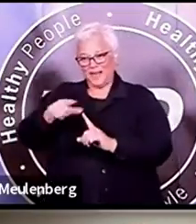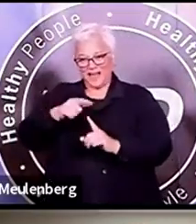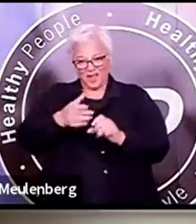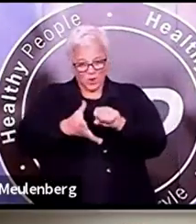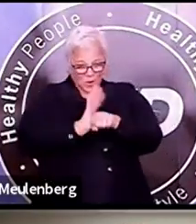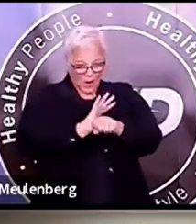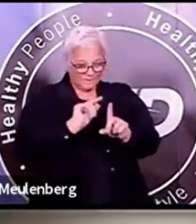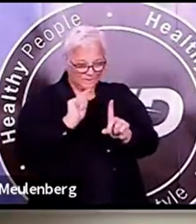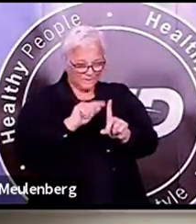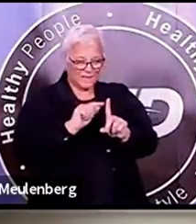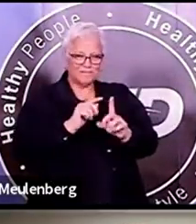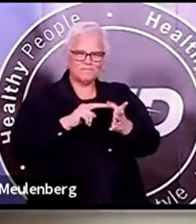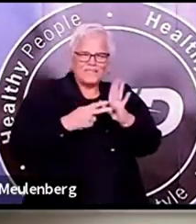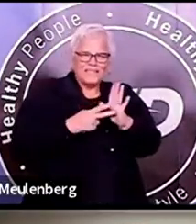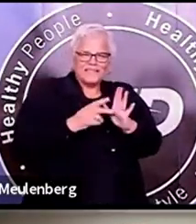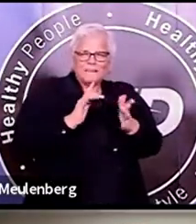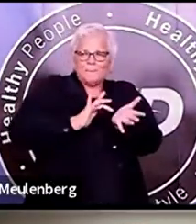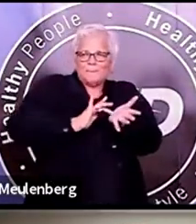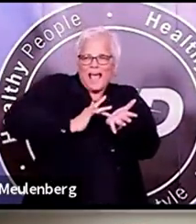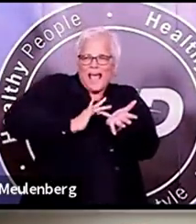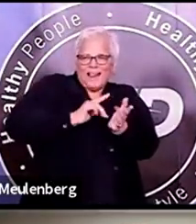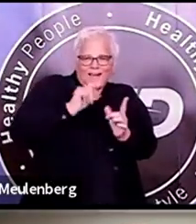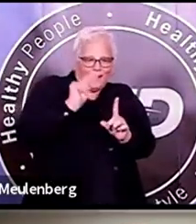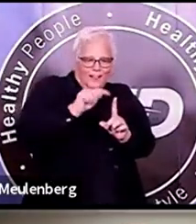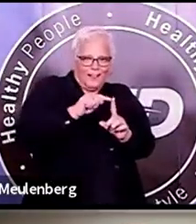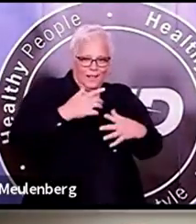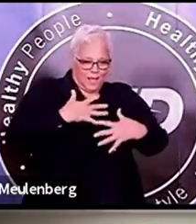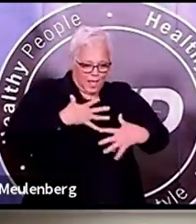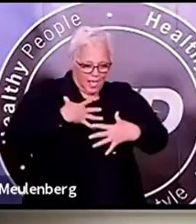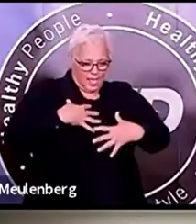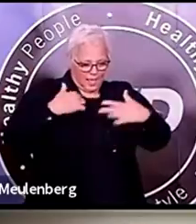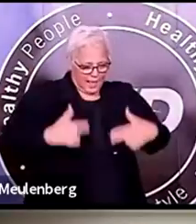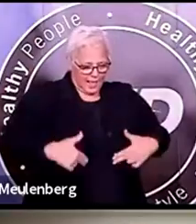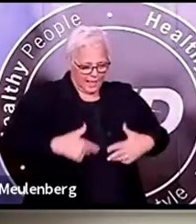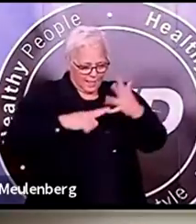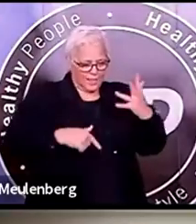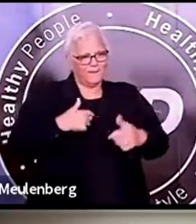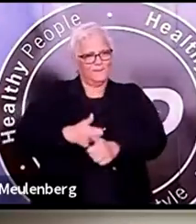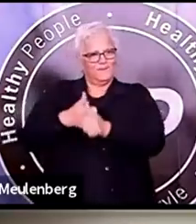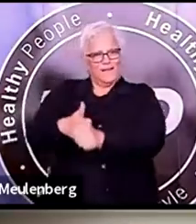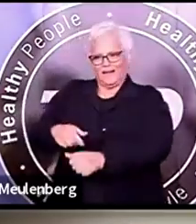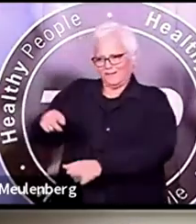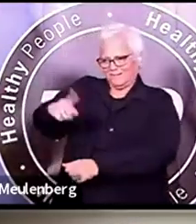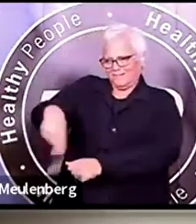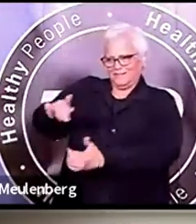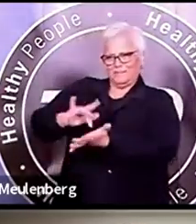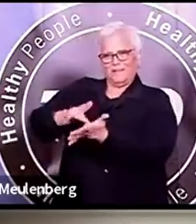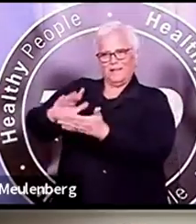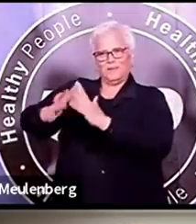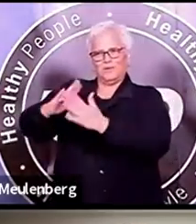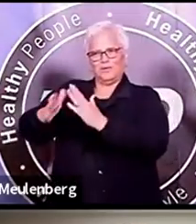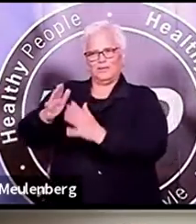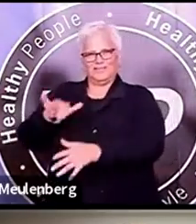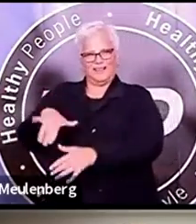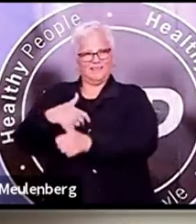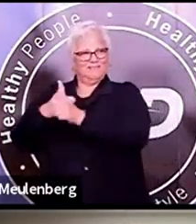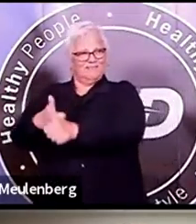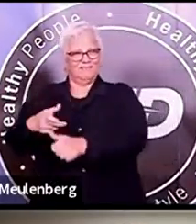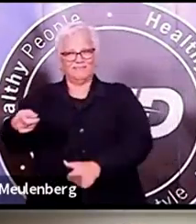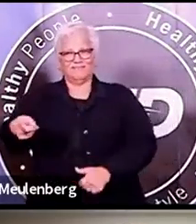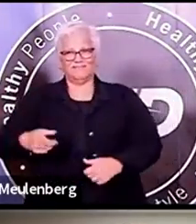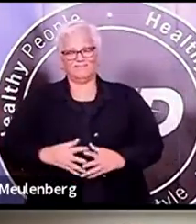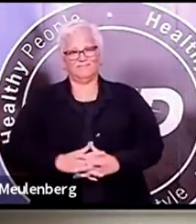are people who don't live in Tulsa. They're in communities outside the city of Tulsa who are coming here because we have